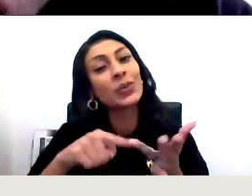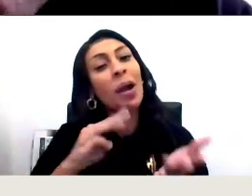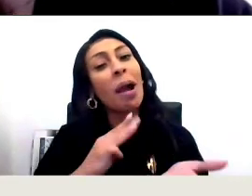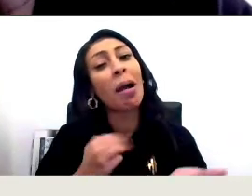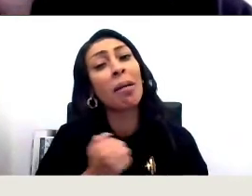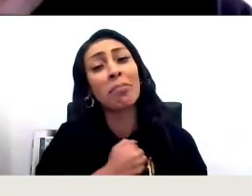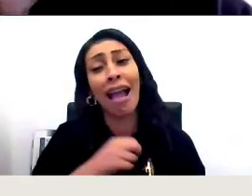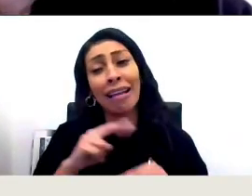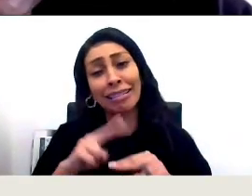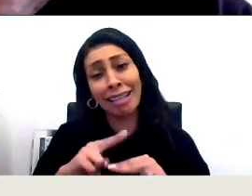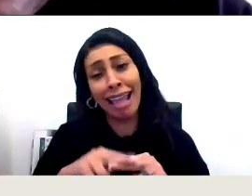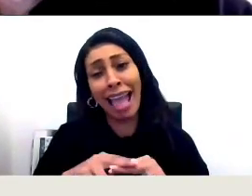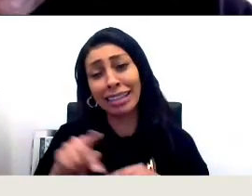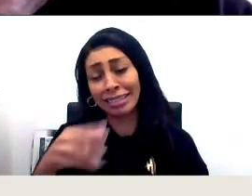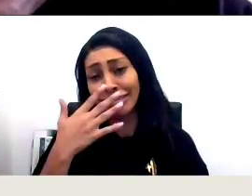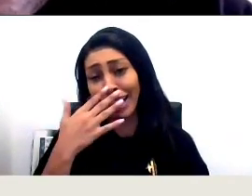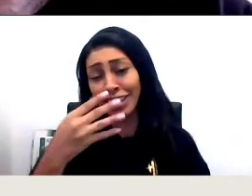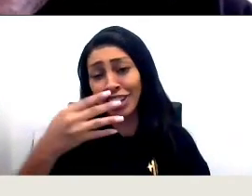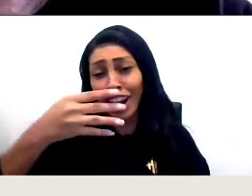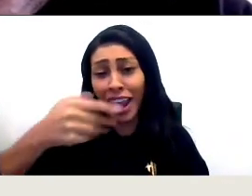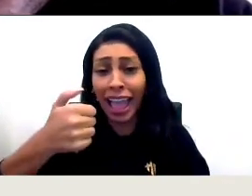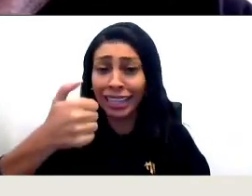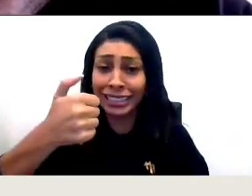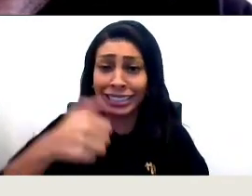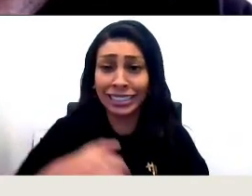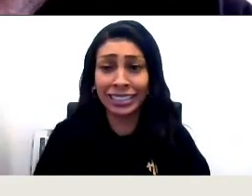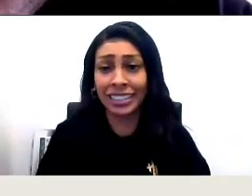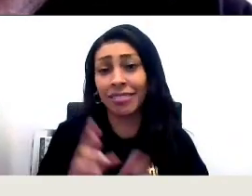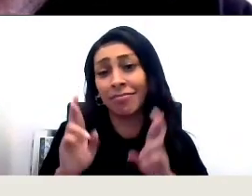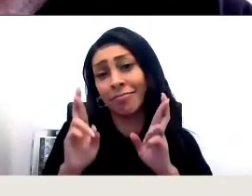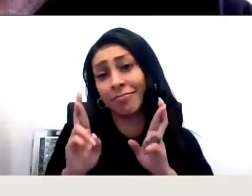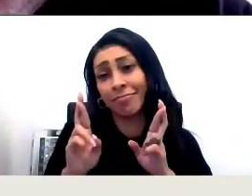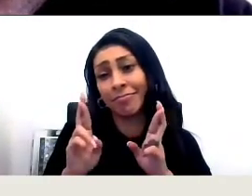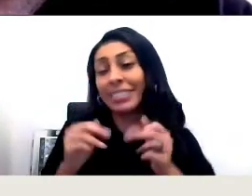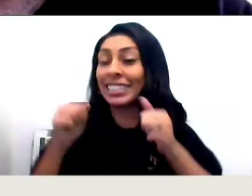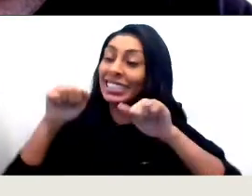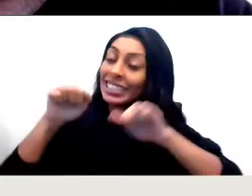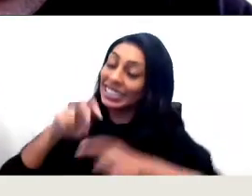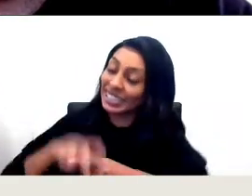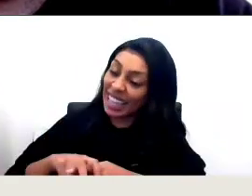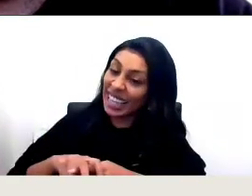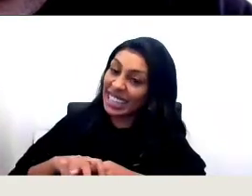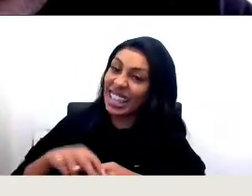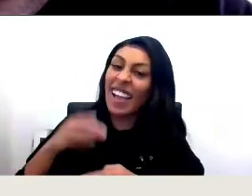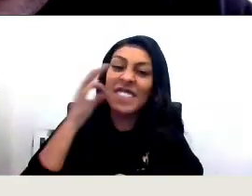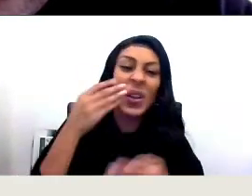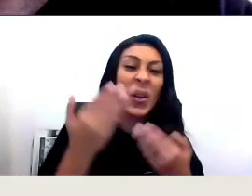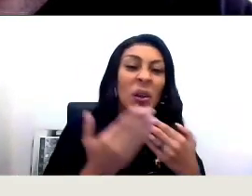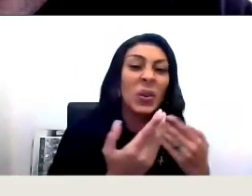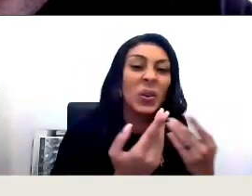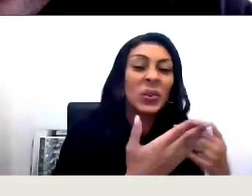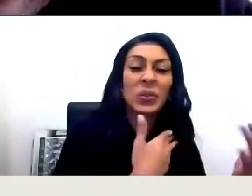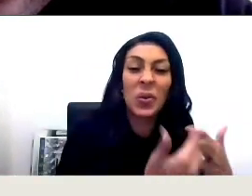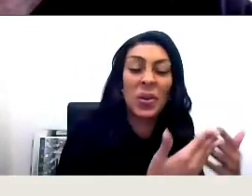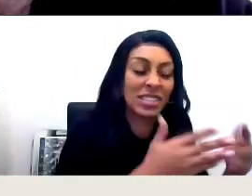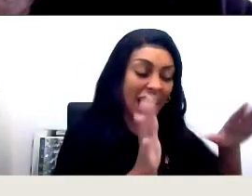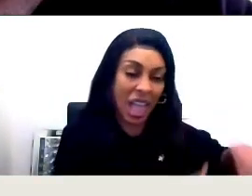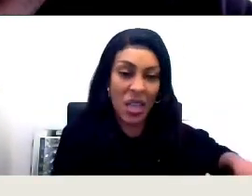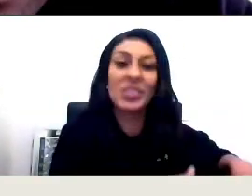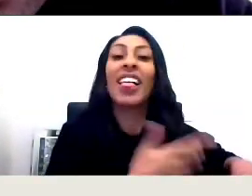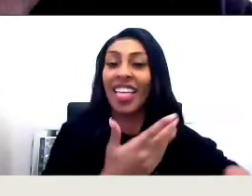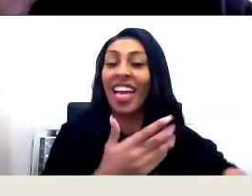he's 96. That's my big hope. I want to just sit down. I have a few things to sort out. I'm going to make some time and sit